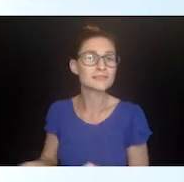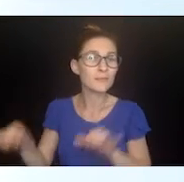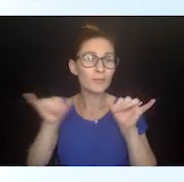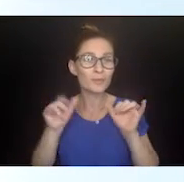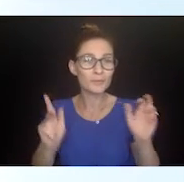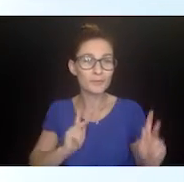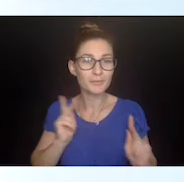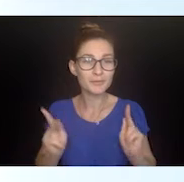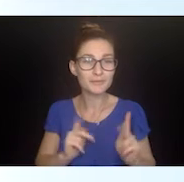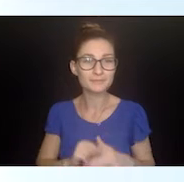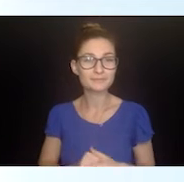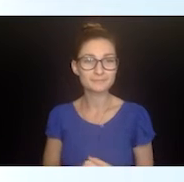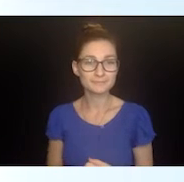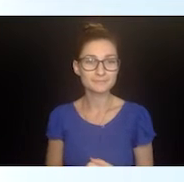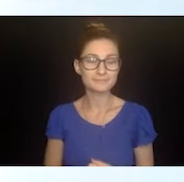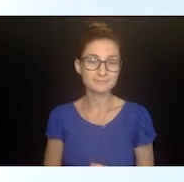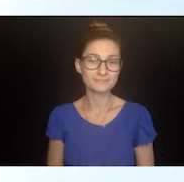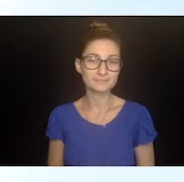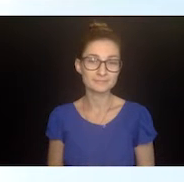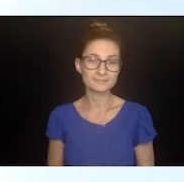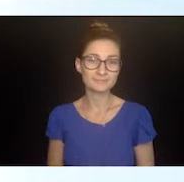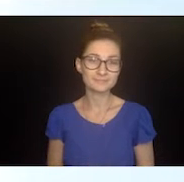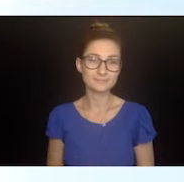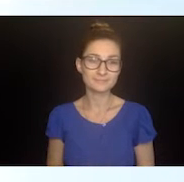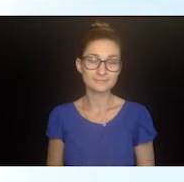like-spirited people.